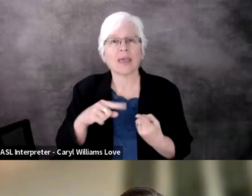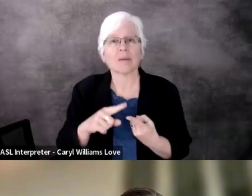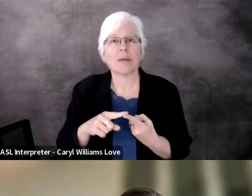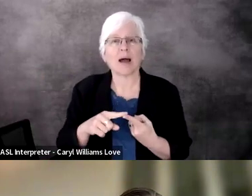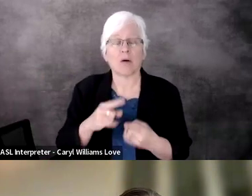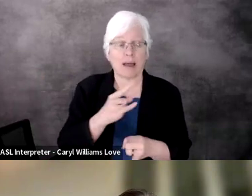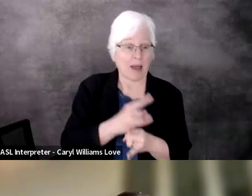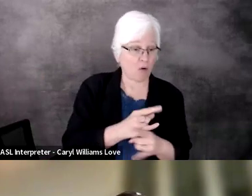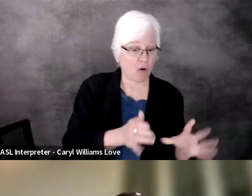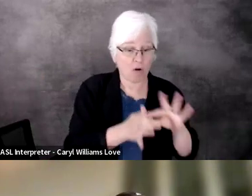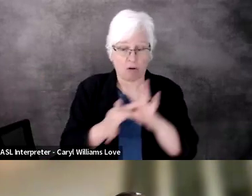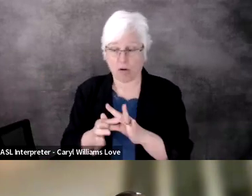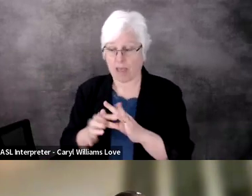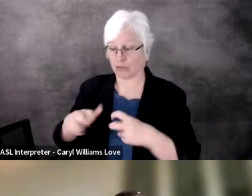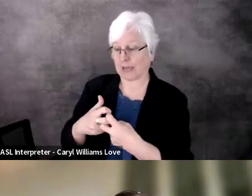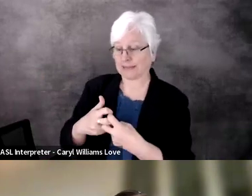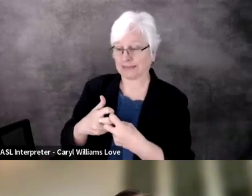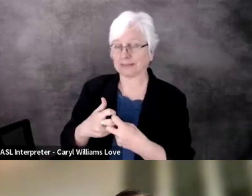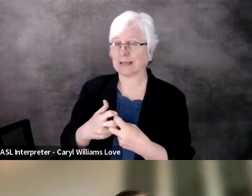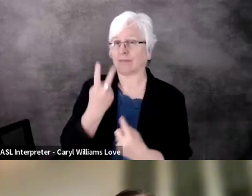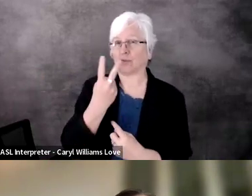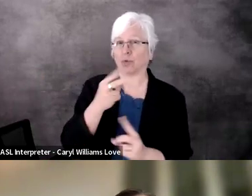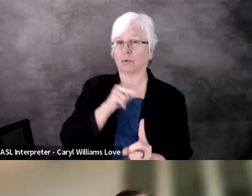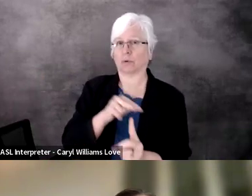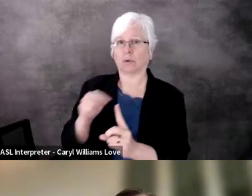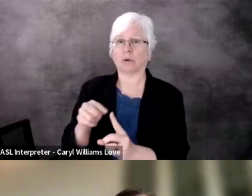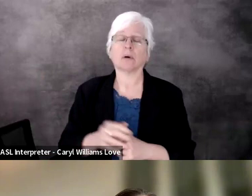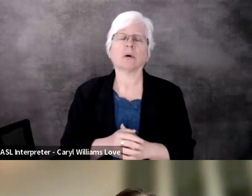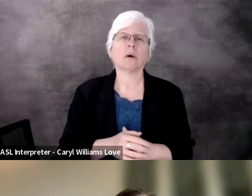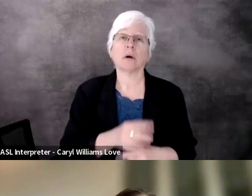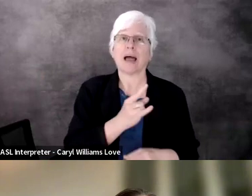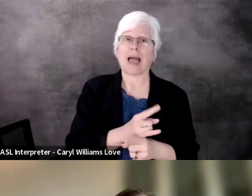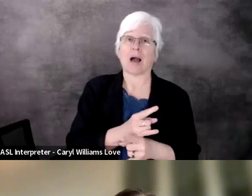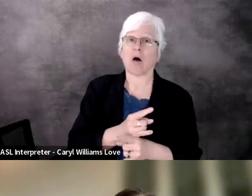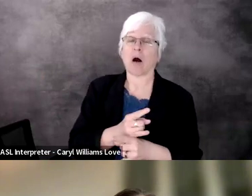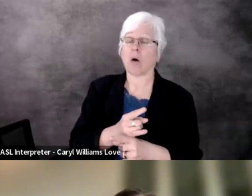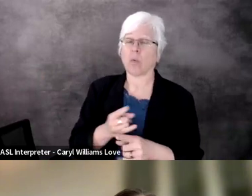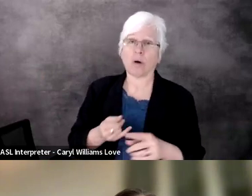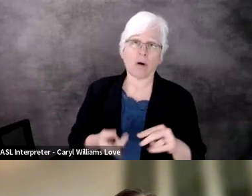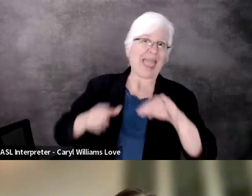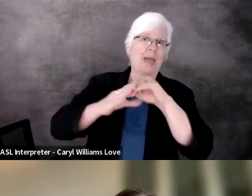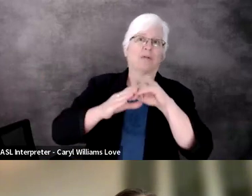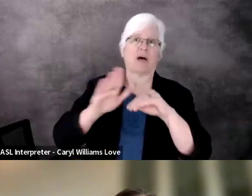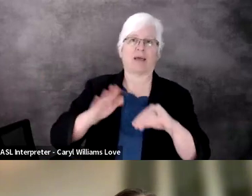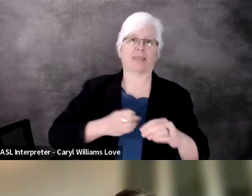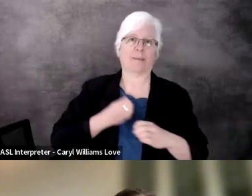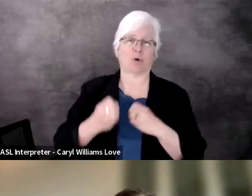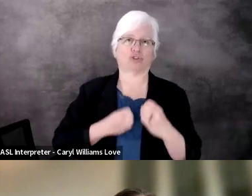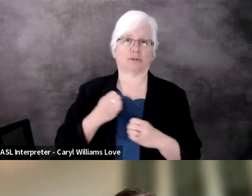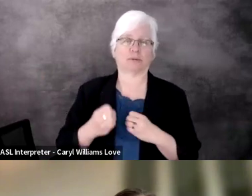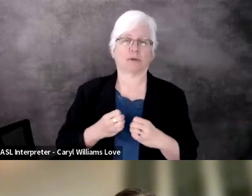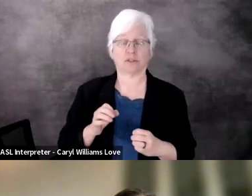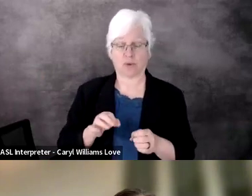and crises in two ways. Alcohol amplifies emotions. And so if you have this person with this